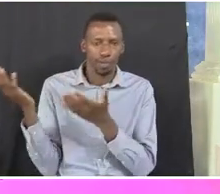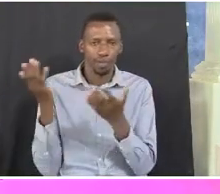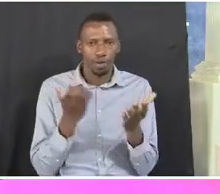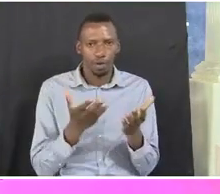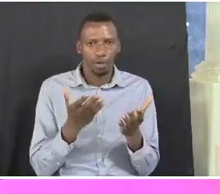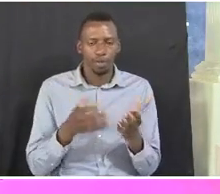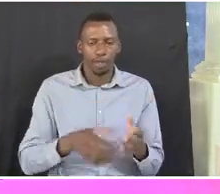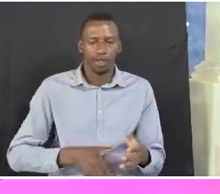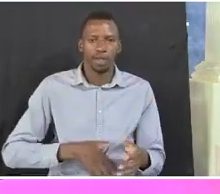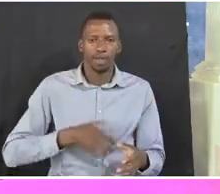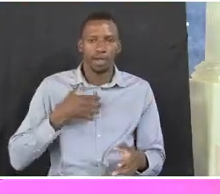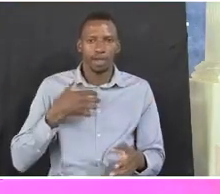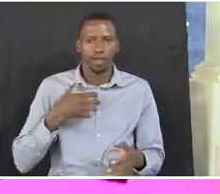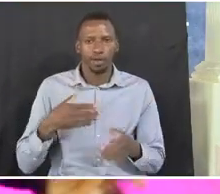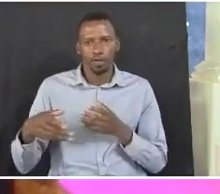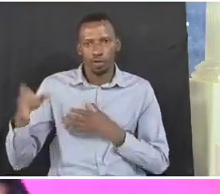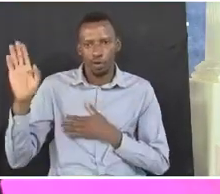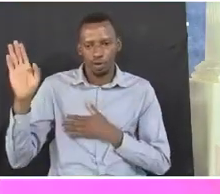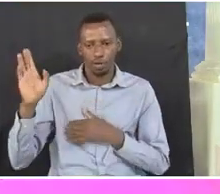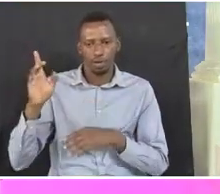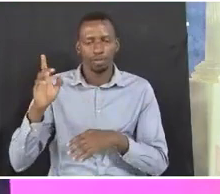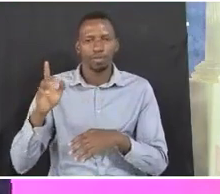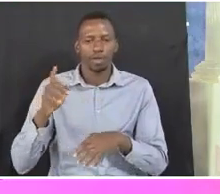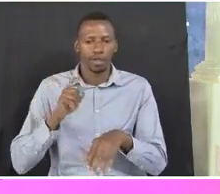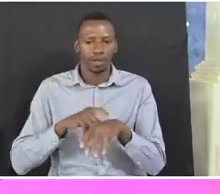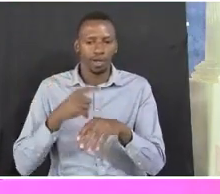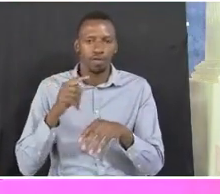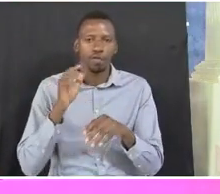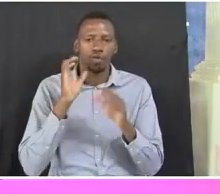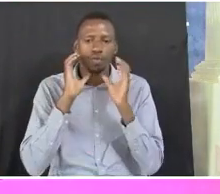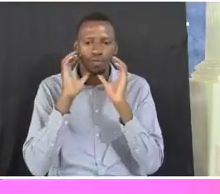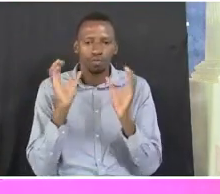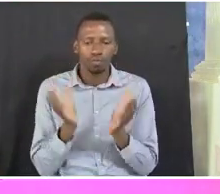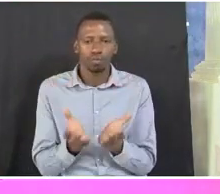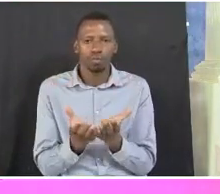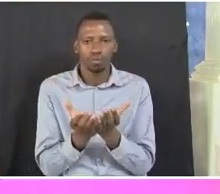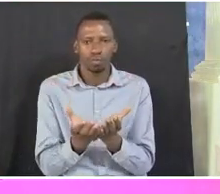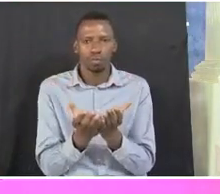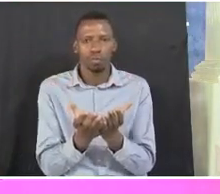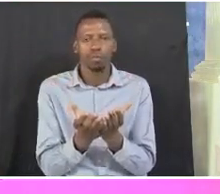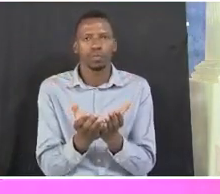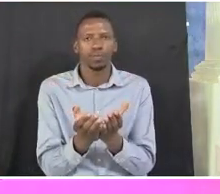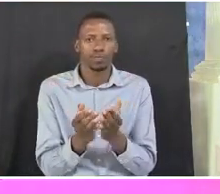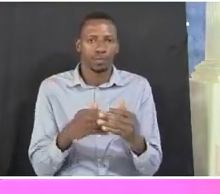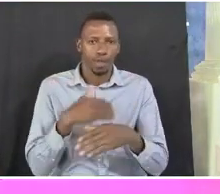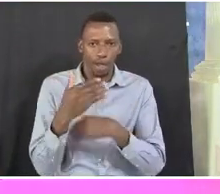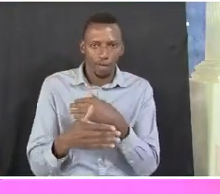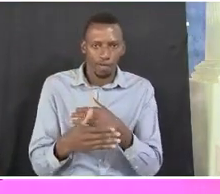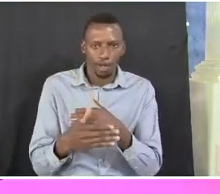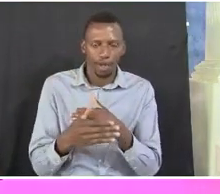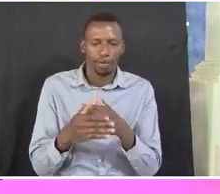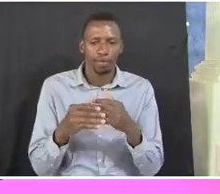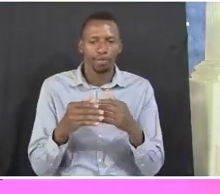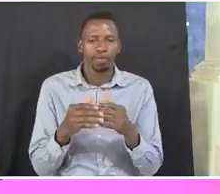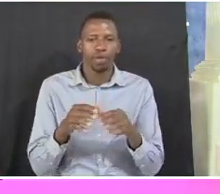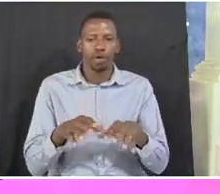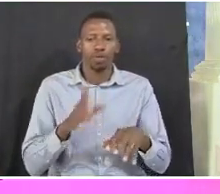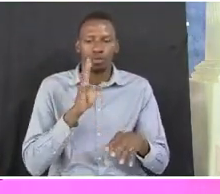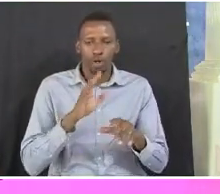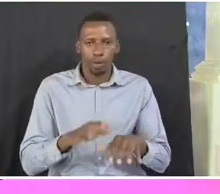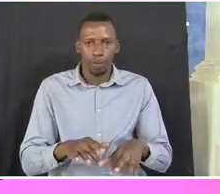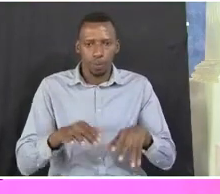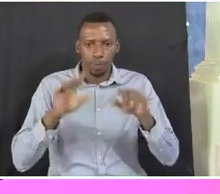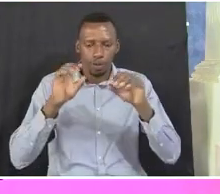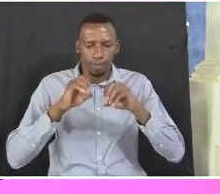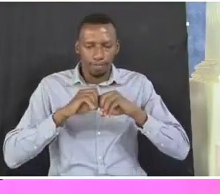God upon the times of Noah. Yet after the flood, it again became widespread. It